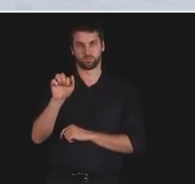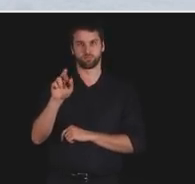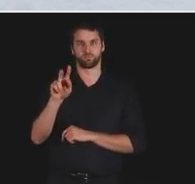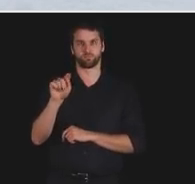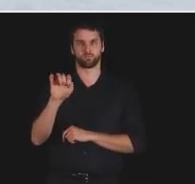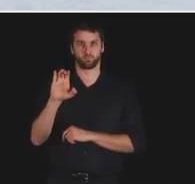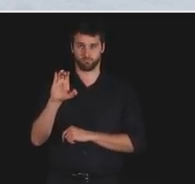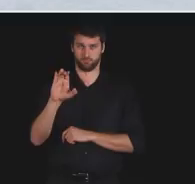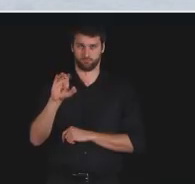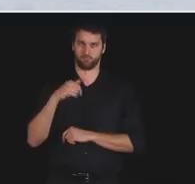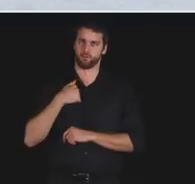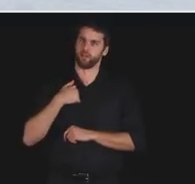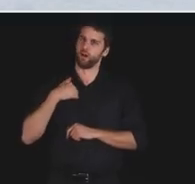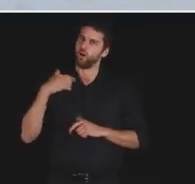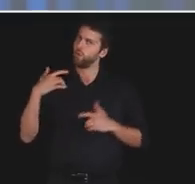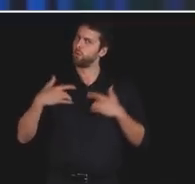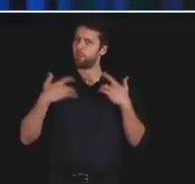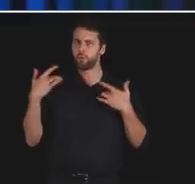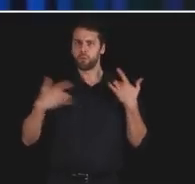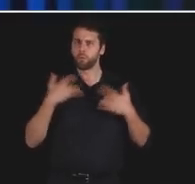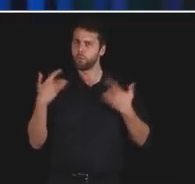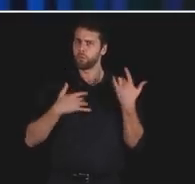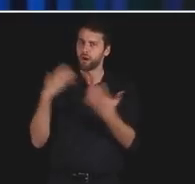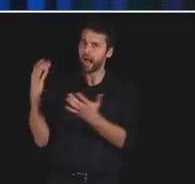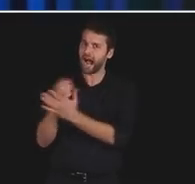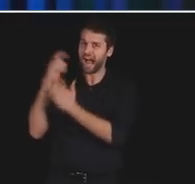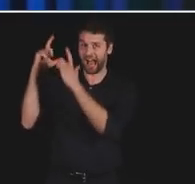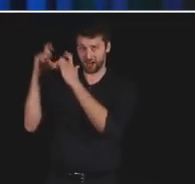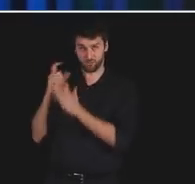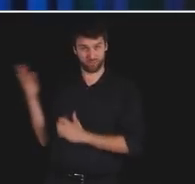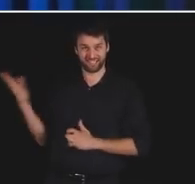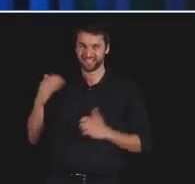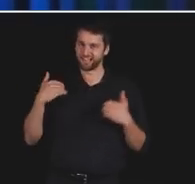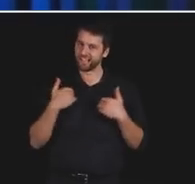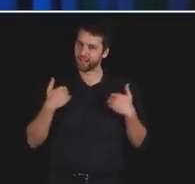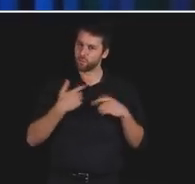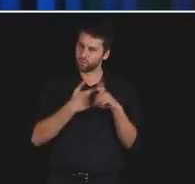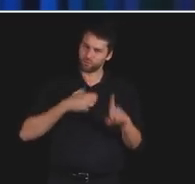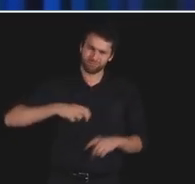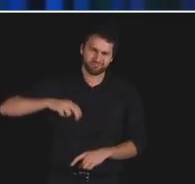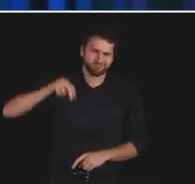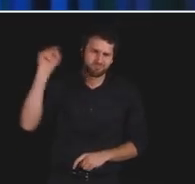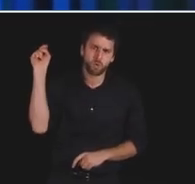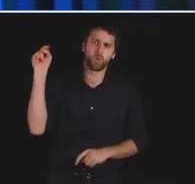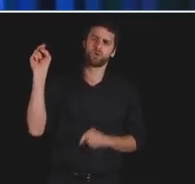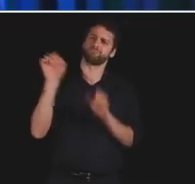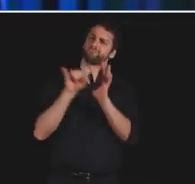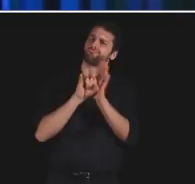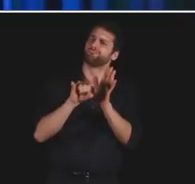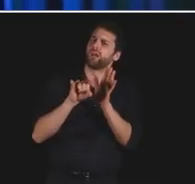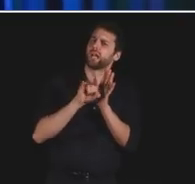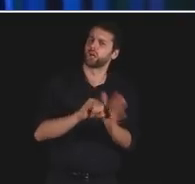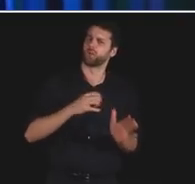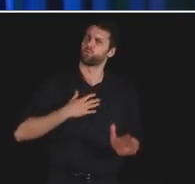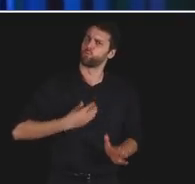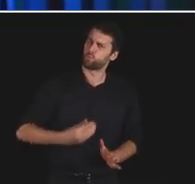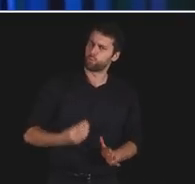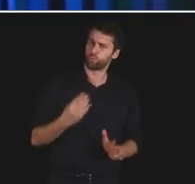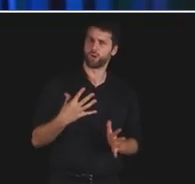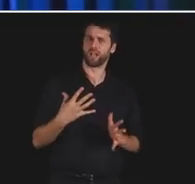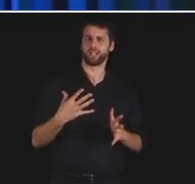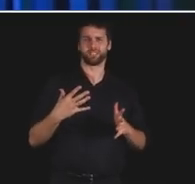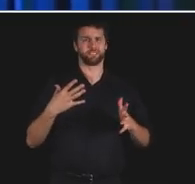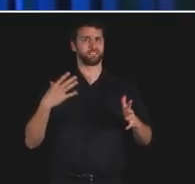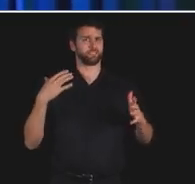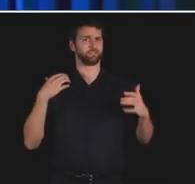say, I was pretty stoked to get a shot of this iconic white animal of the far north that not many people ever have